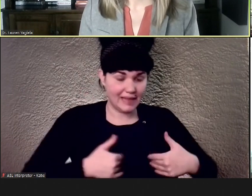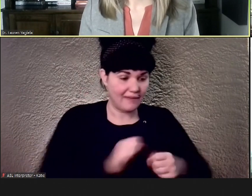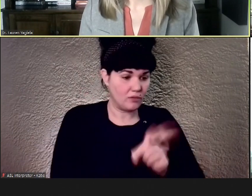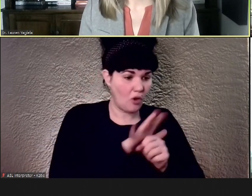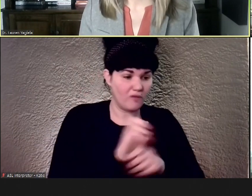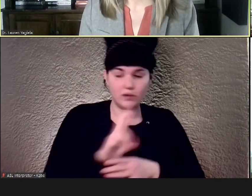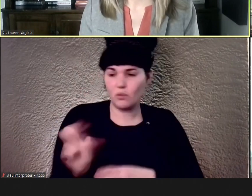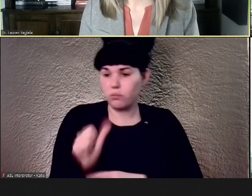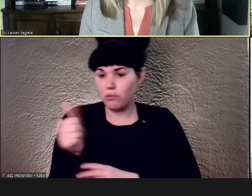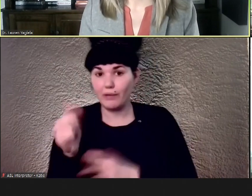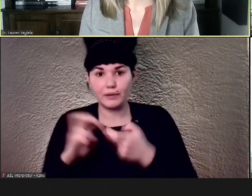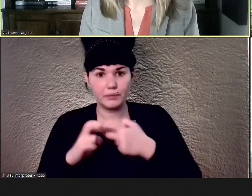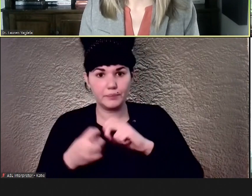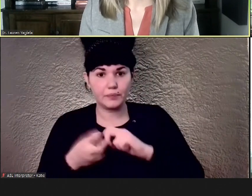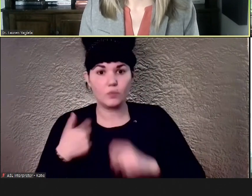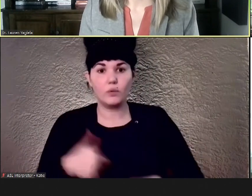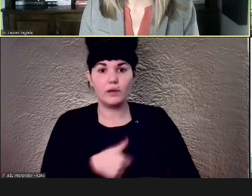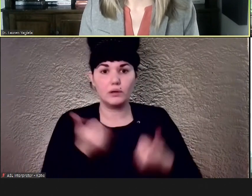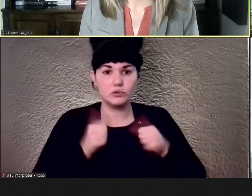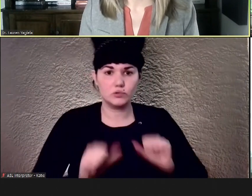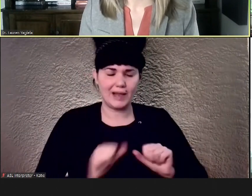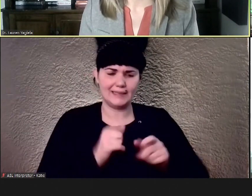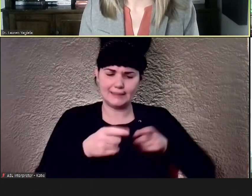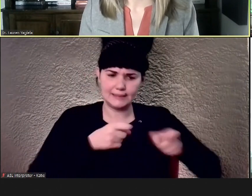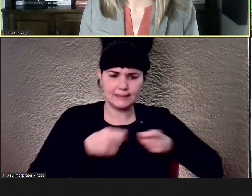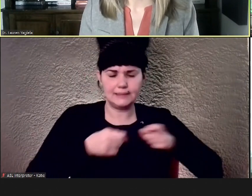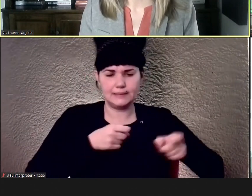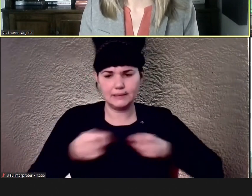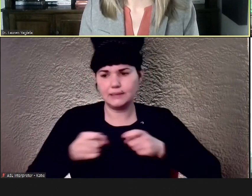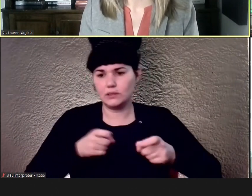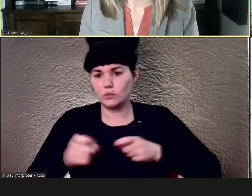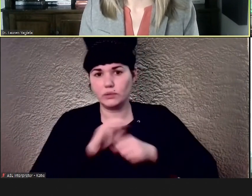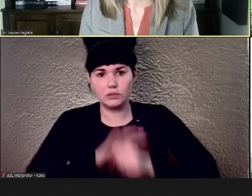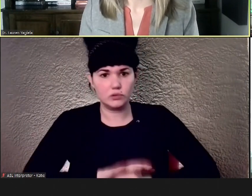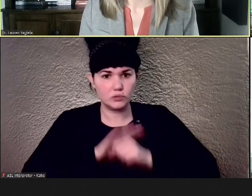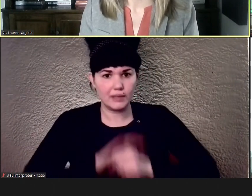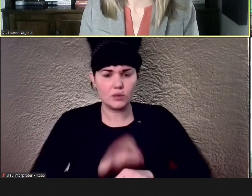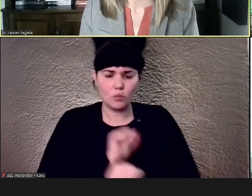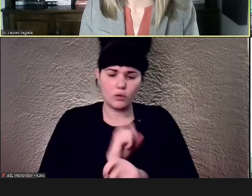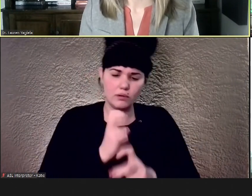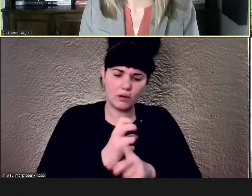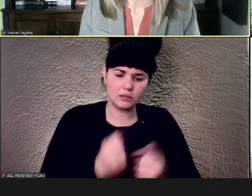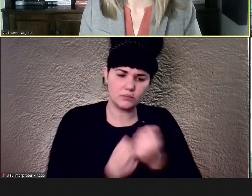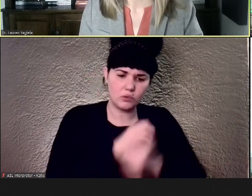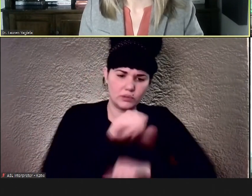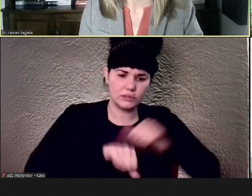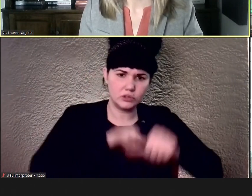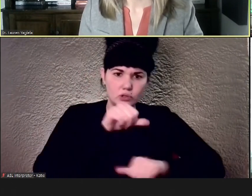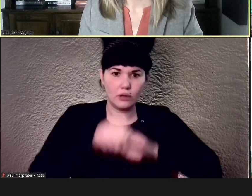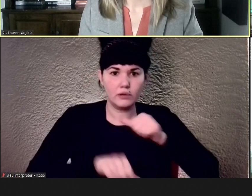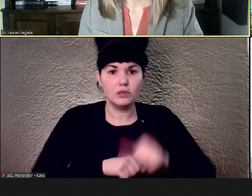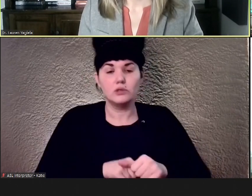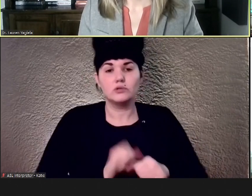can to deal with this stress, and we are working to support each other and the numerous challenges that COVID has brought to healthcare.